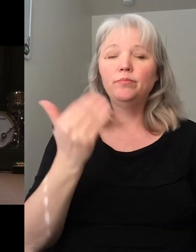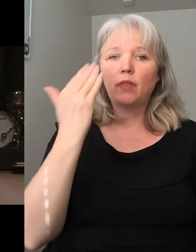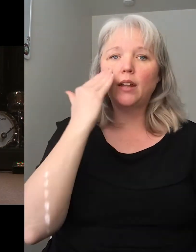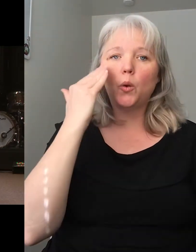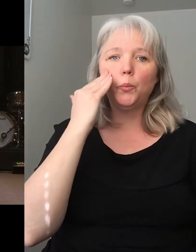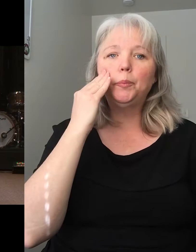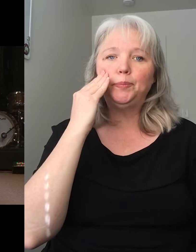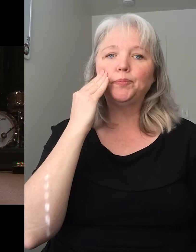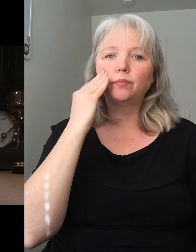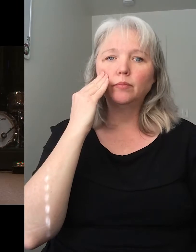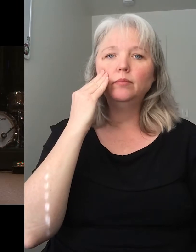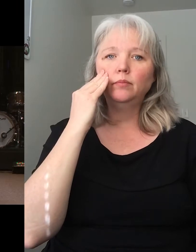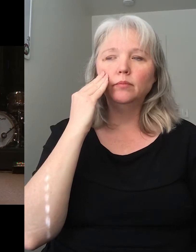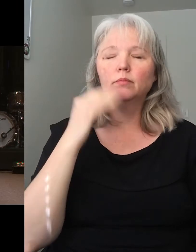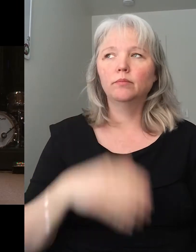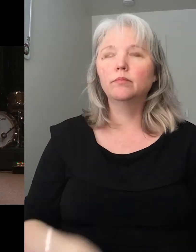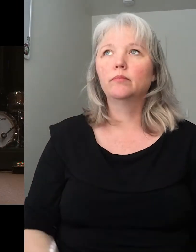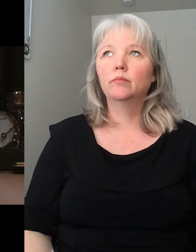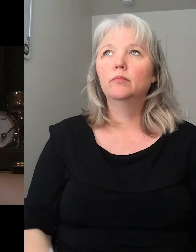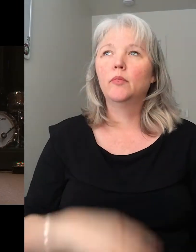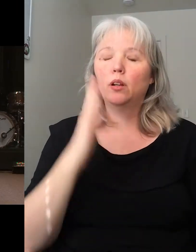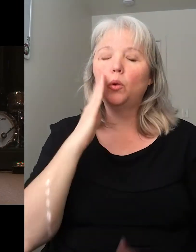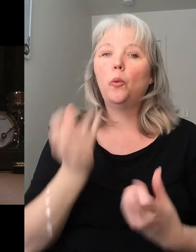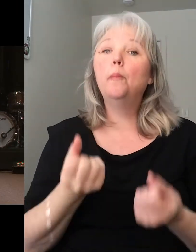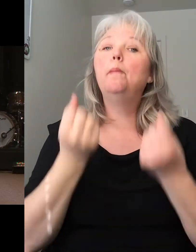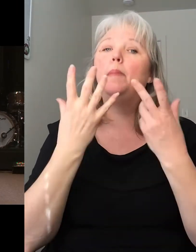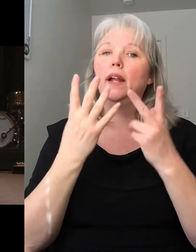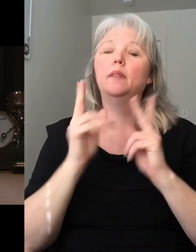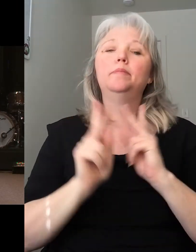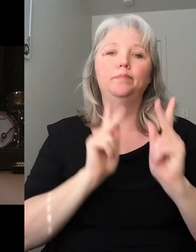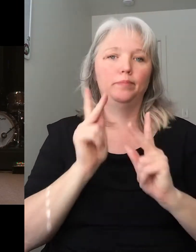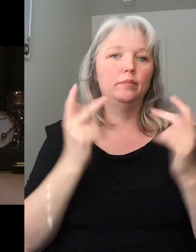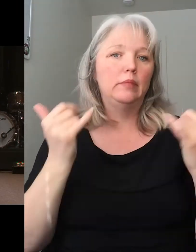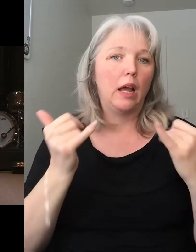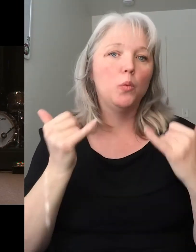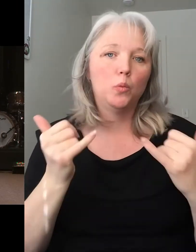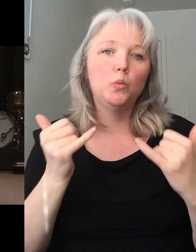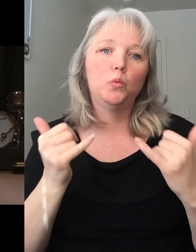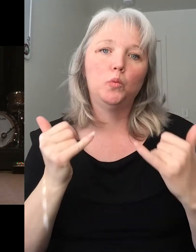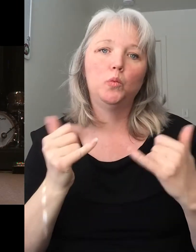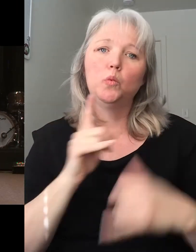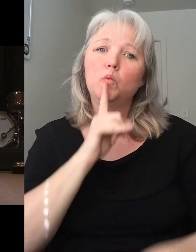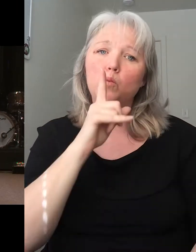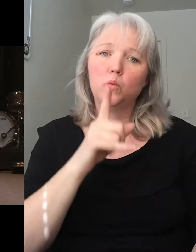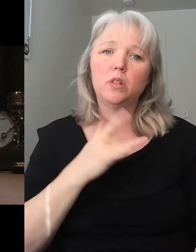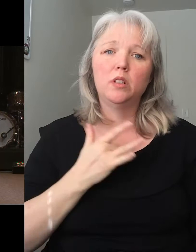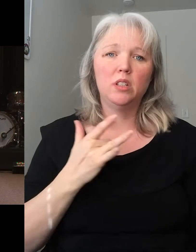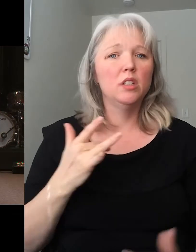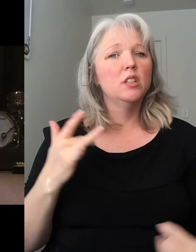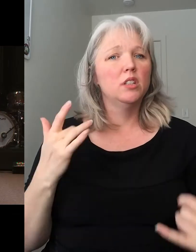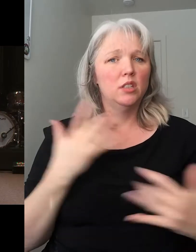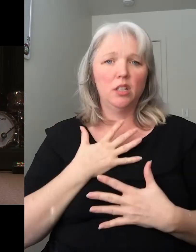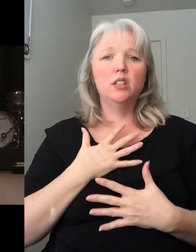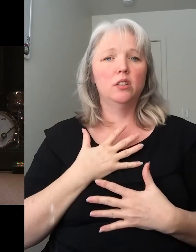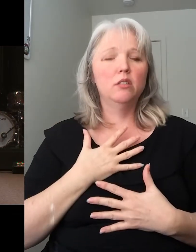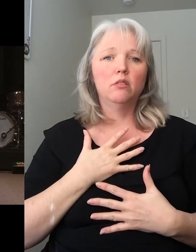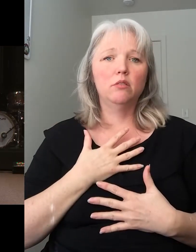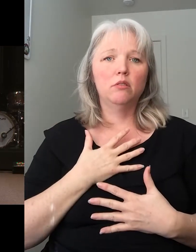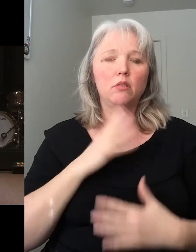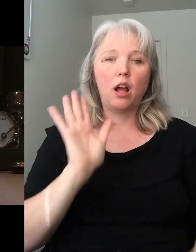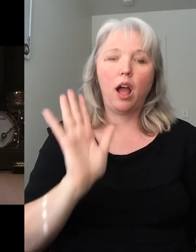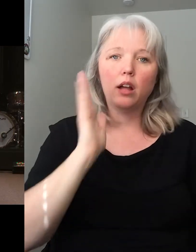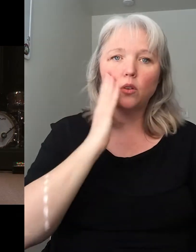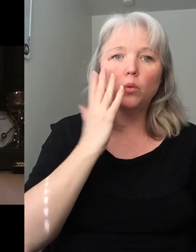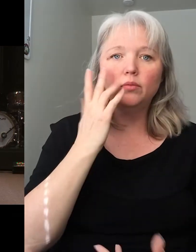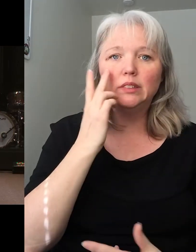I know that there are many individuals right now who are really afraid. I